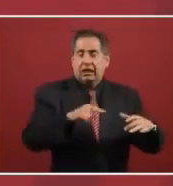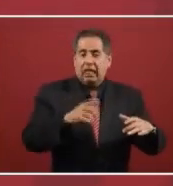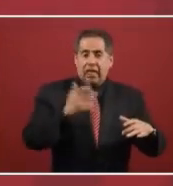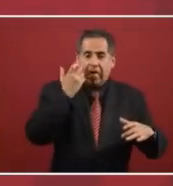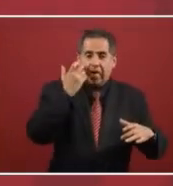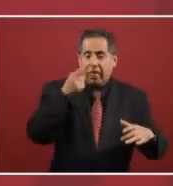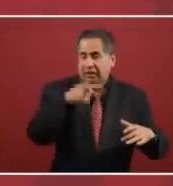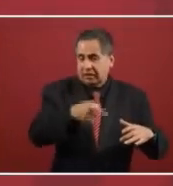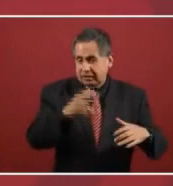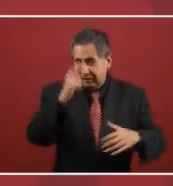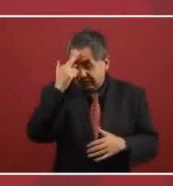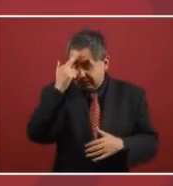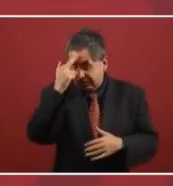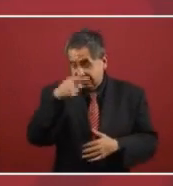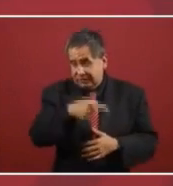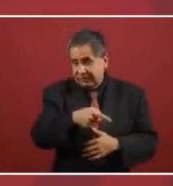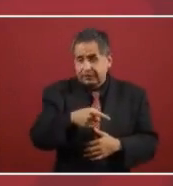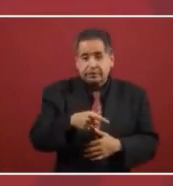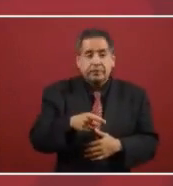organizations of the social type,